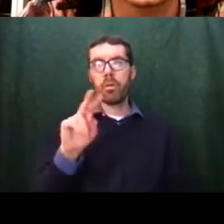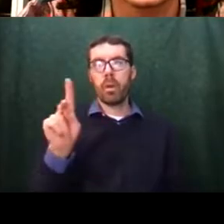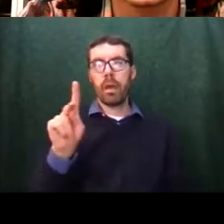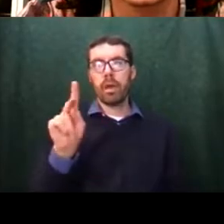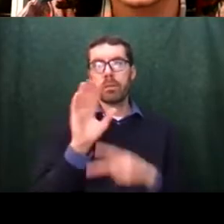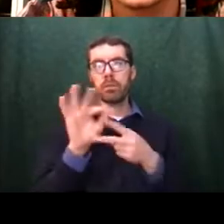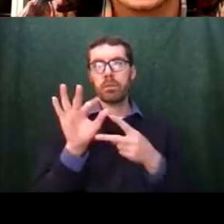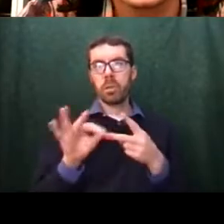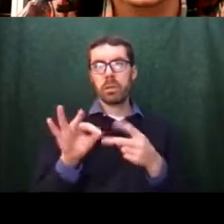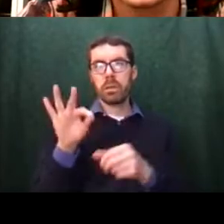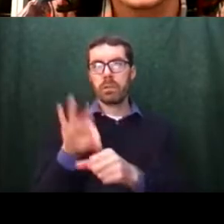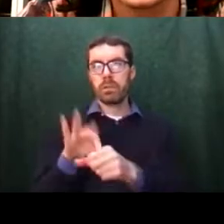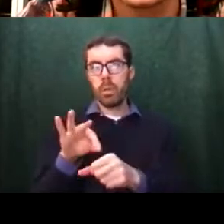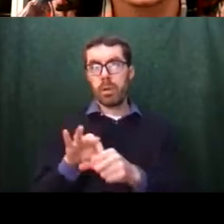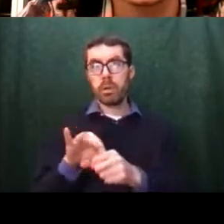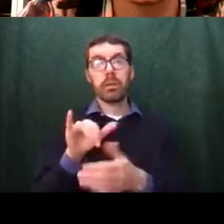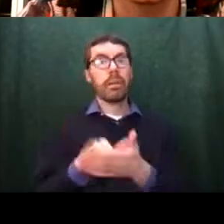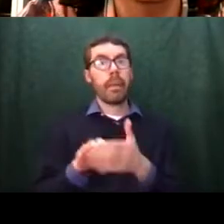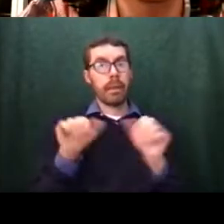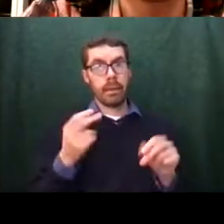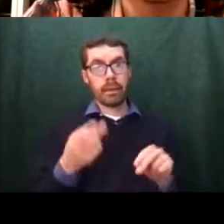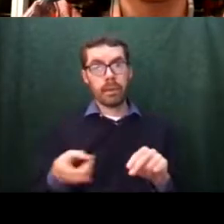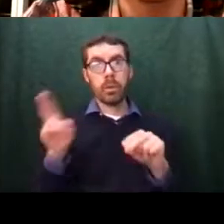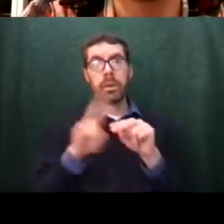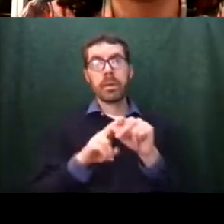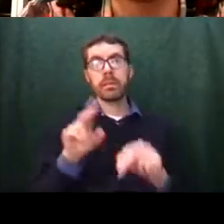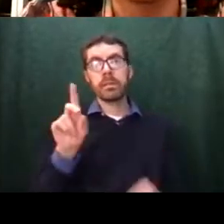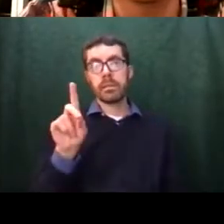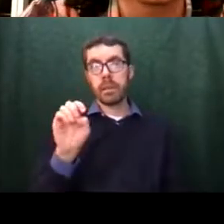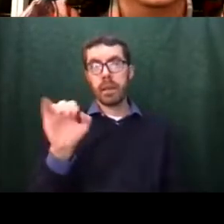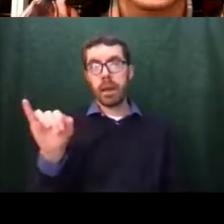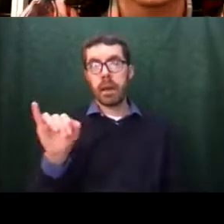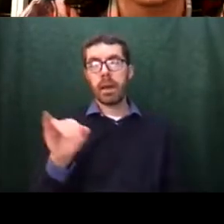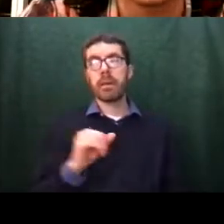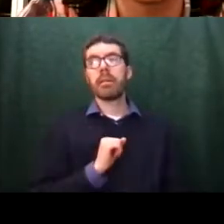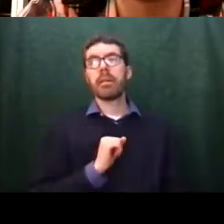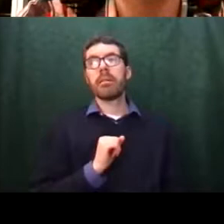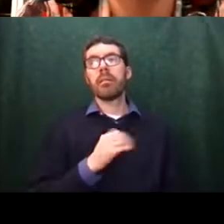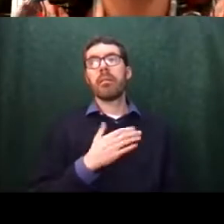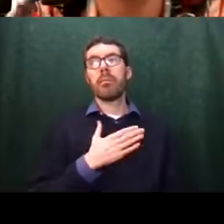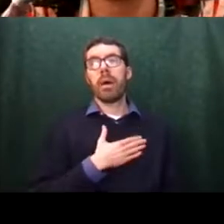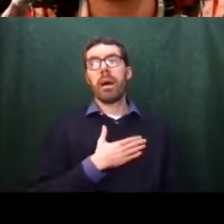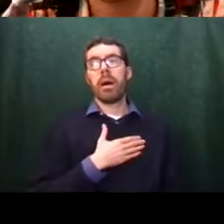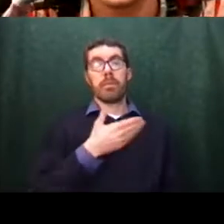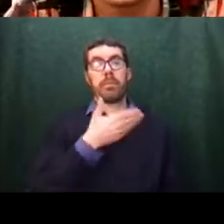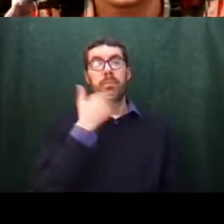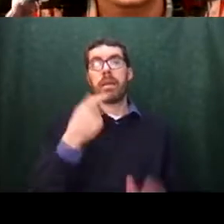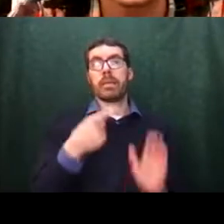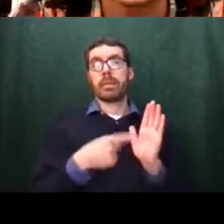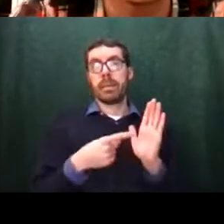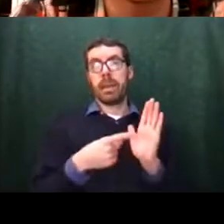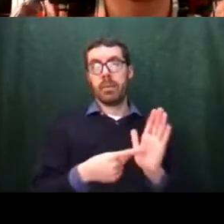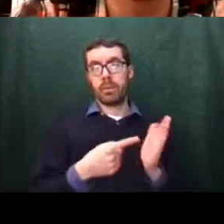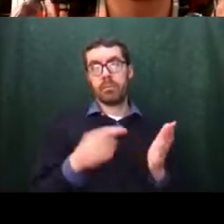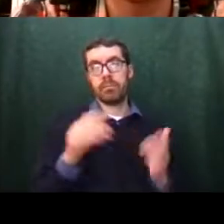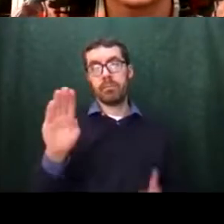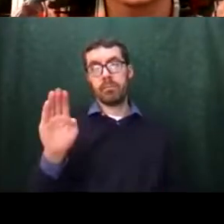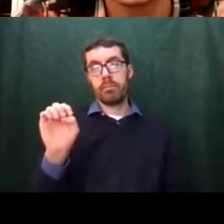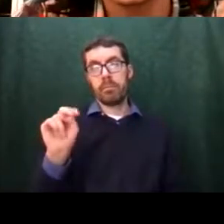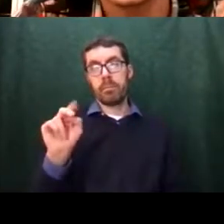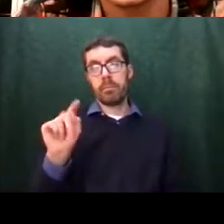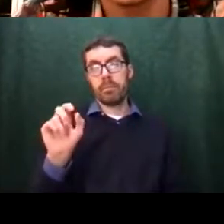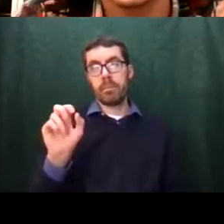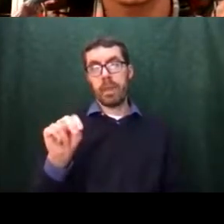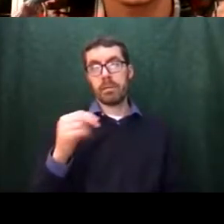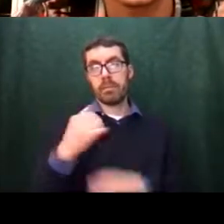it increases DEI, and I guess like my kind of go-to example that's relevant to us is Benton County, where it